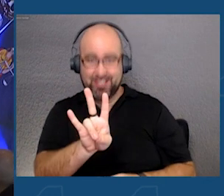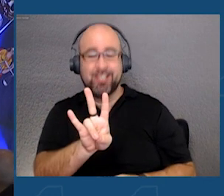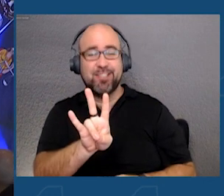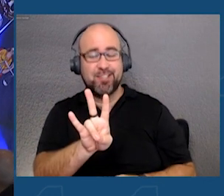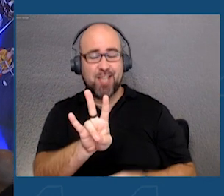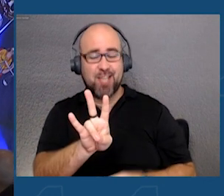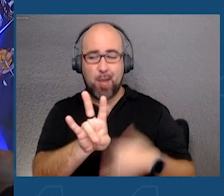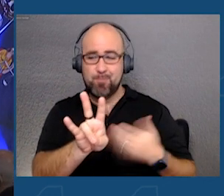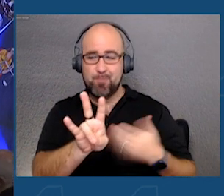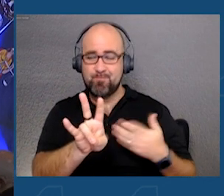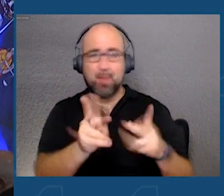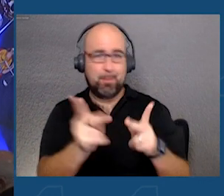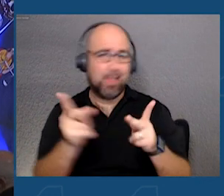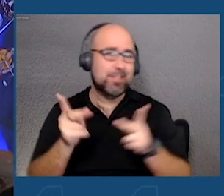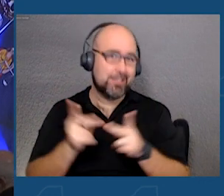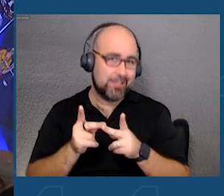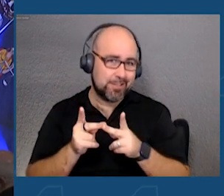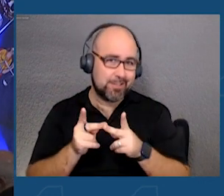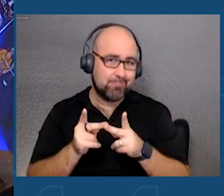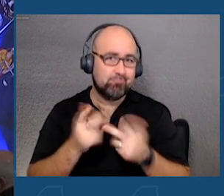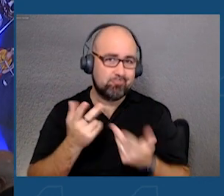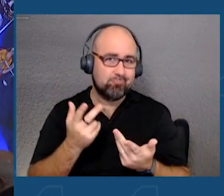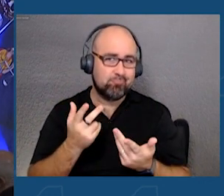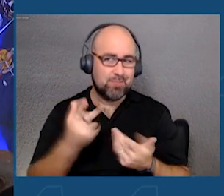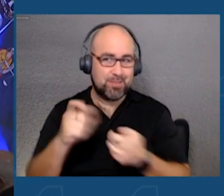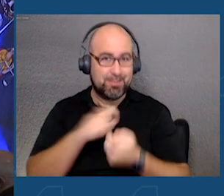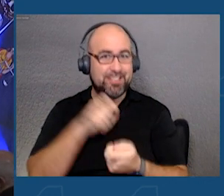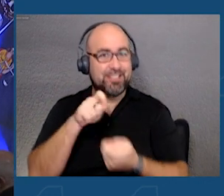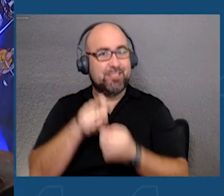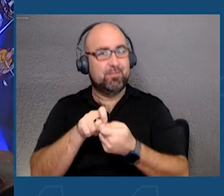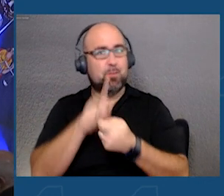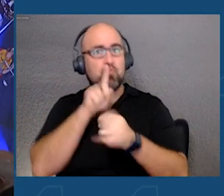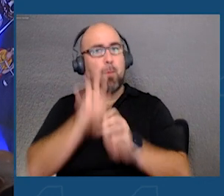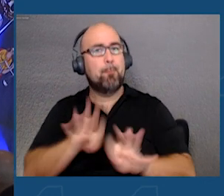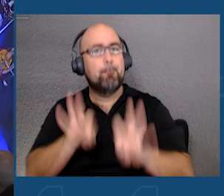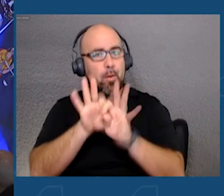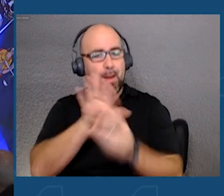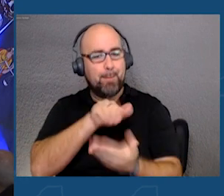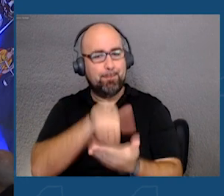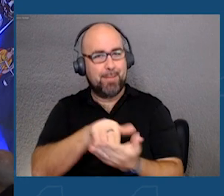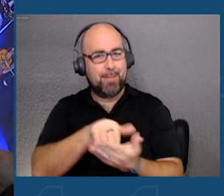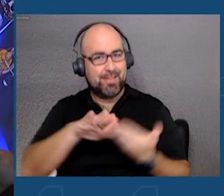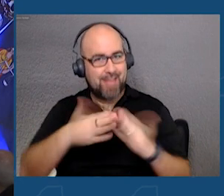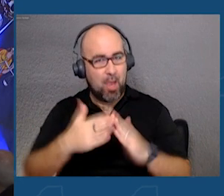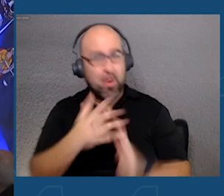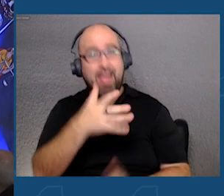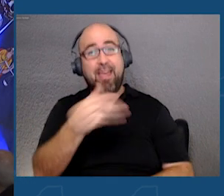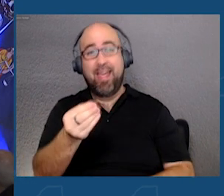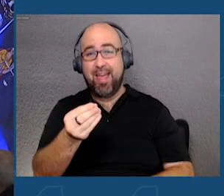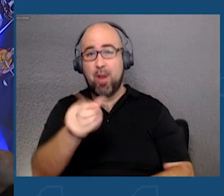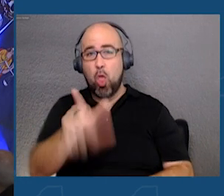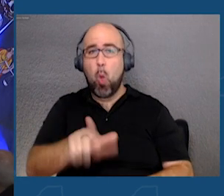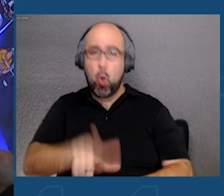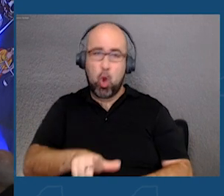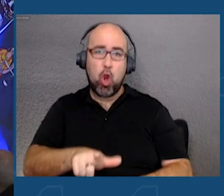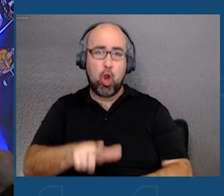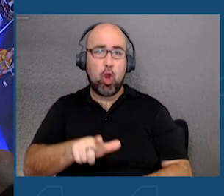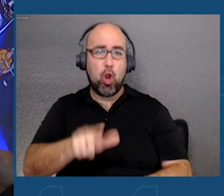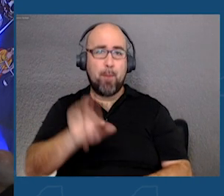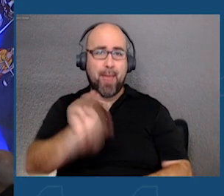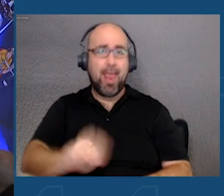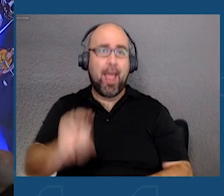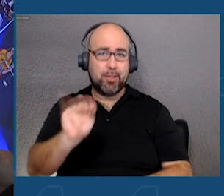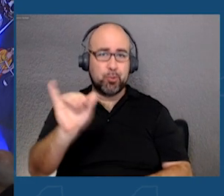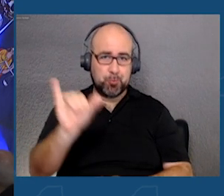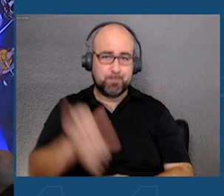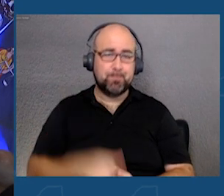places that is particularly important in Midtown, and I'd say secondly, Lower Manhattan. Let's do the